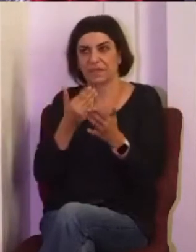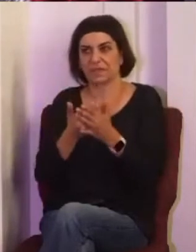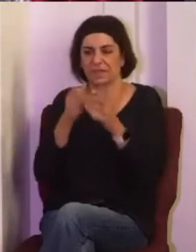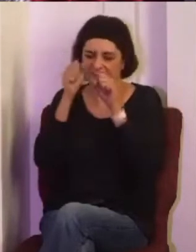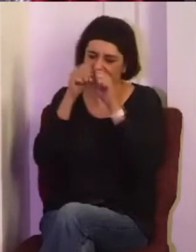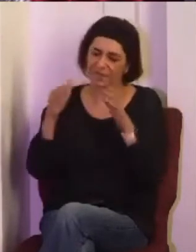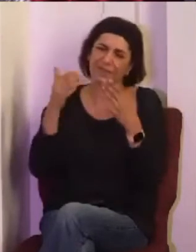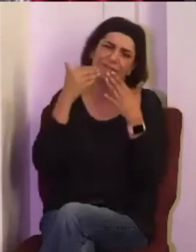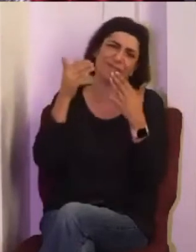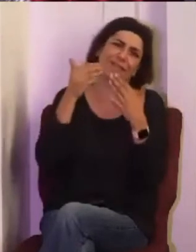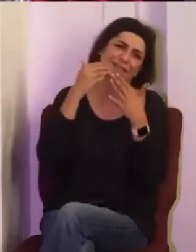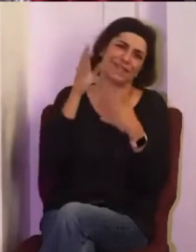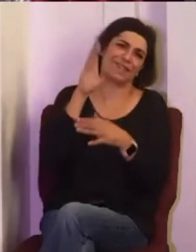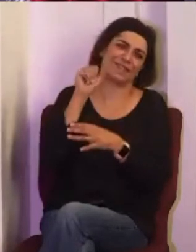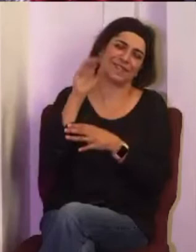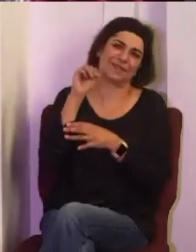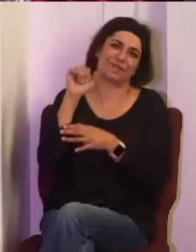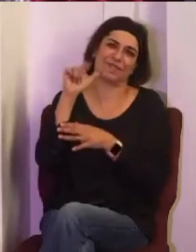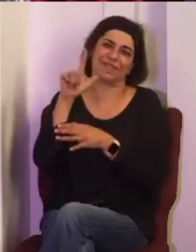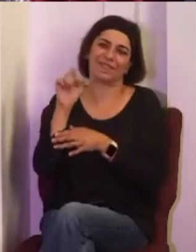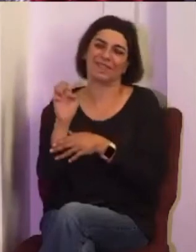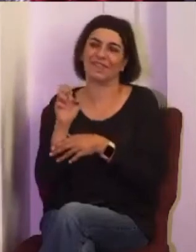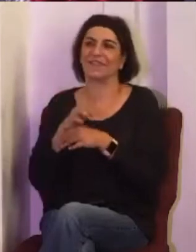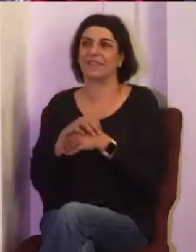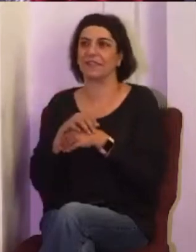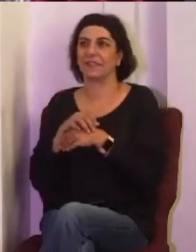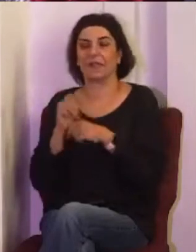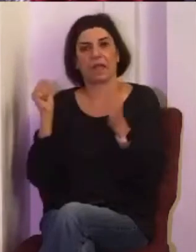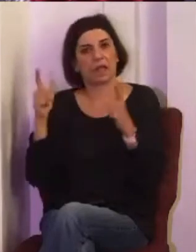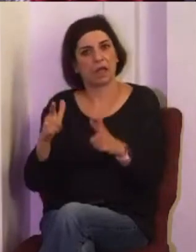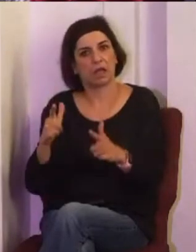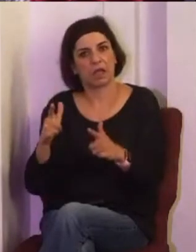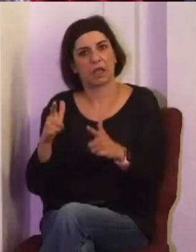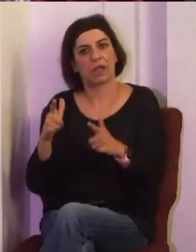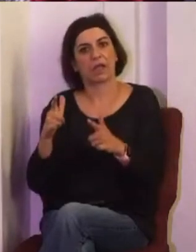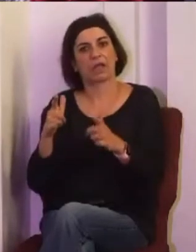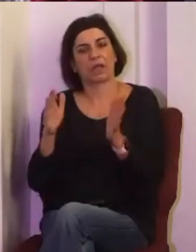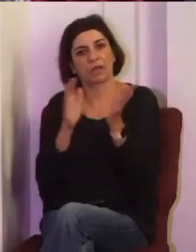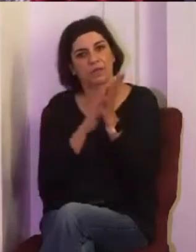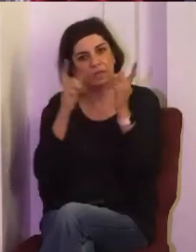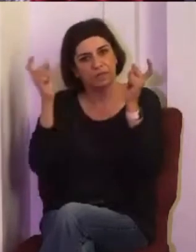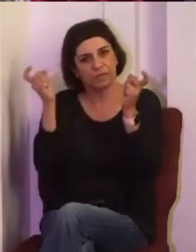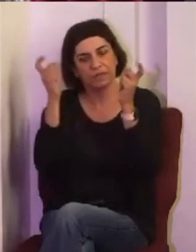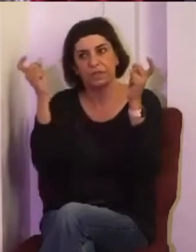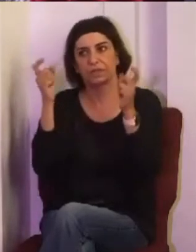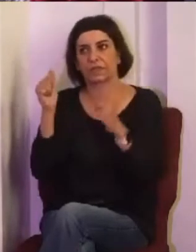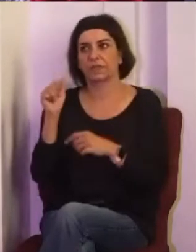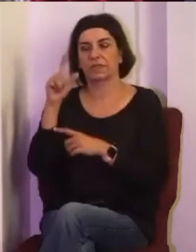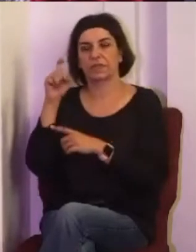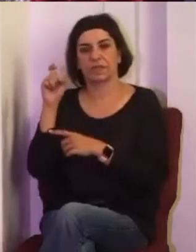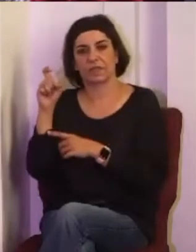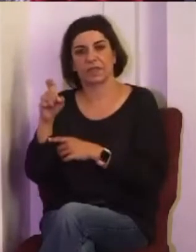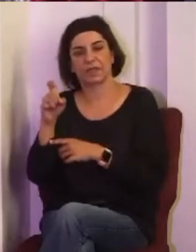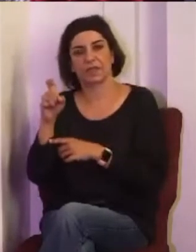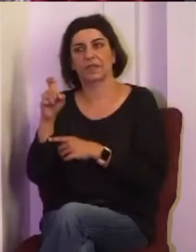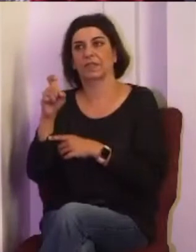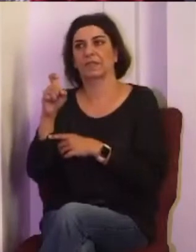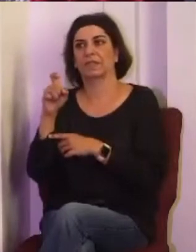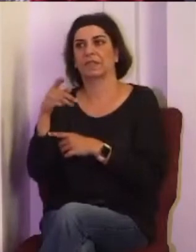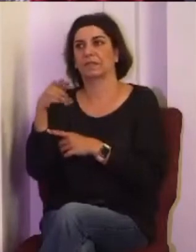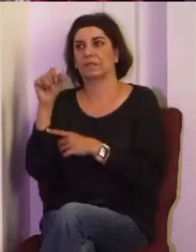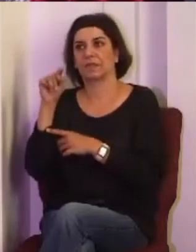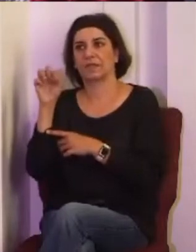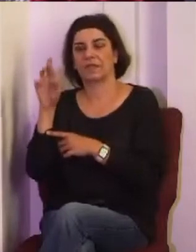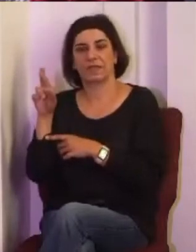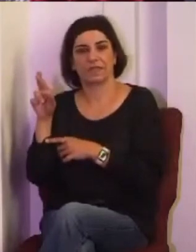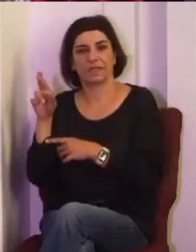you, Camille. And we were all just rejoicing, and Alex and Karina and Peter were getting, they had